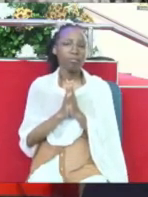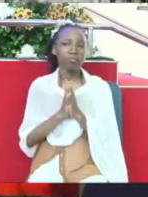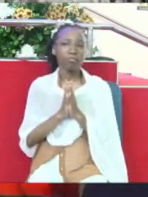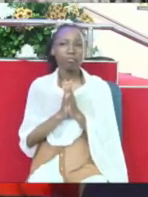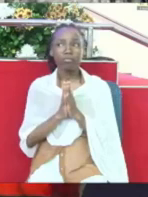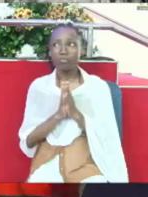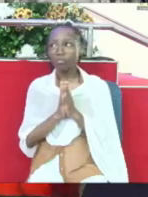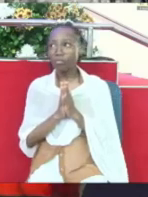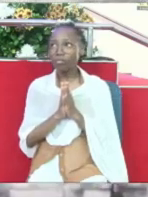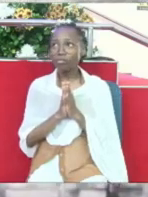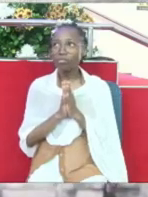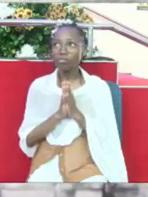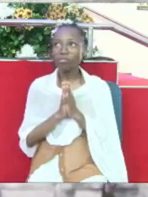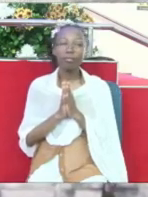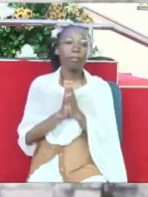Oh,